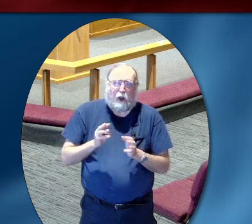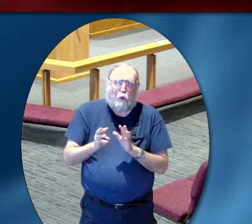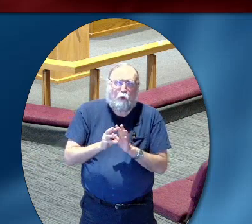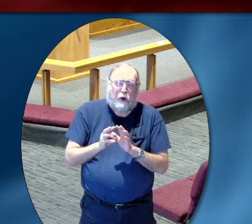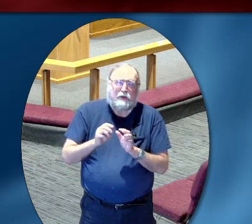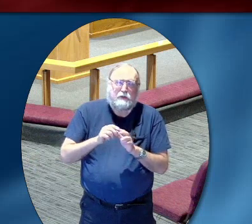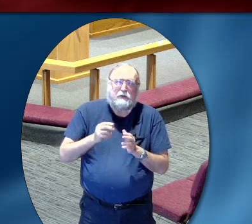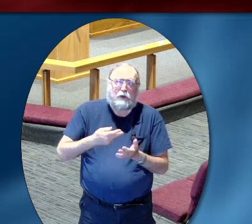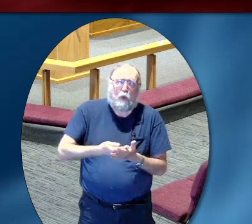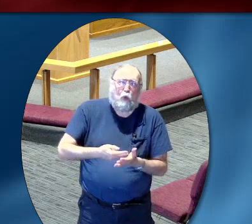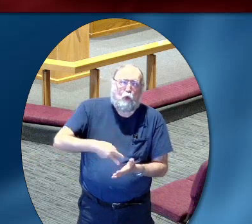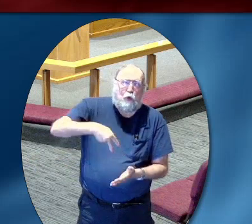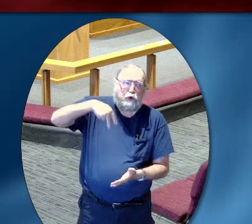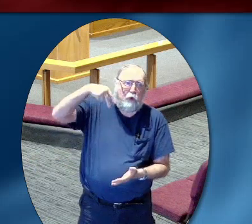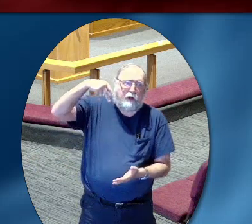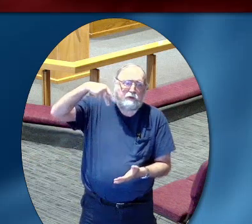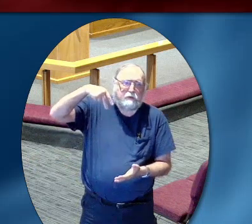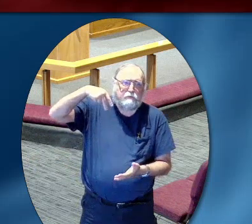his resurrection.